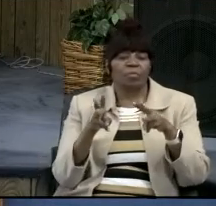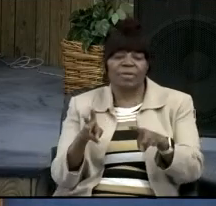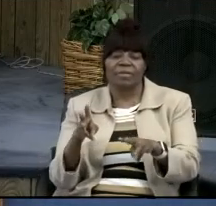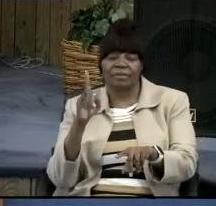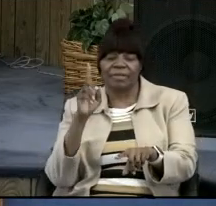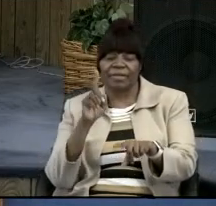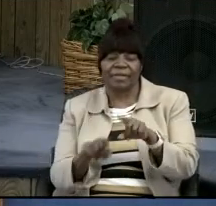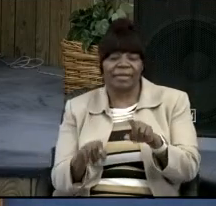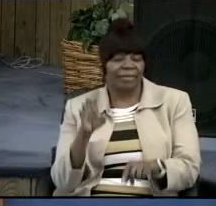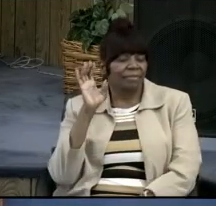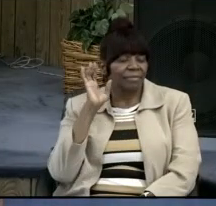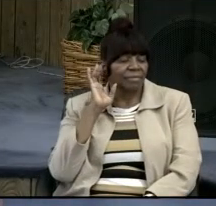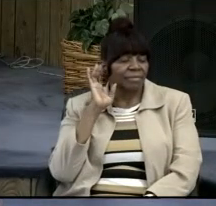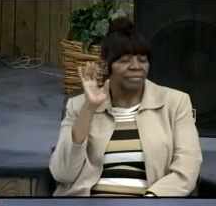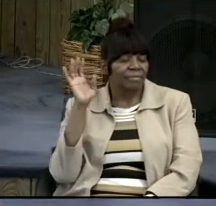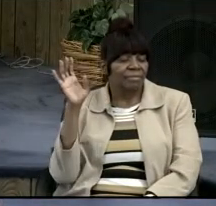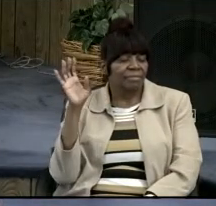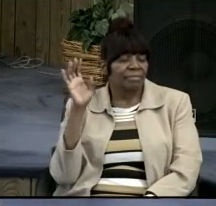can't hear you.